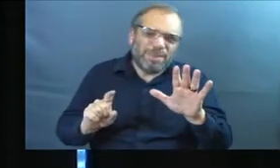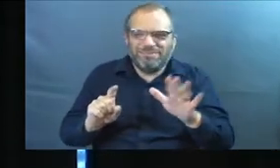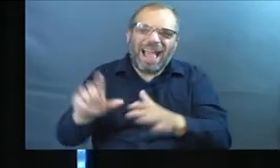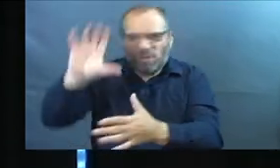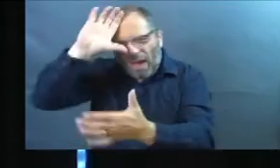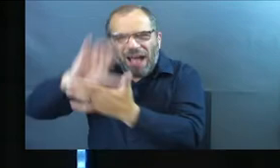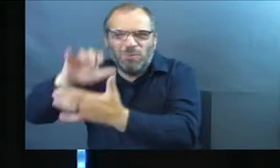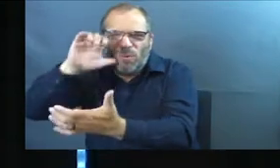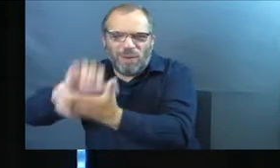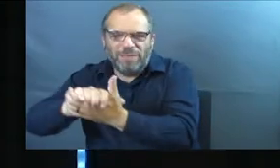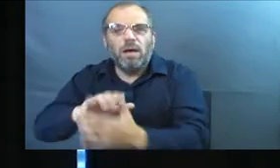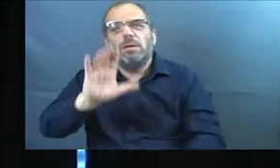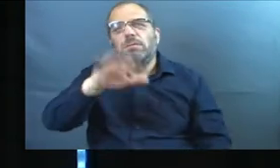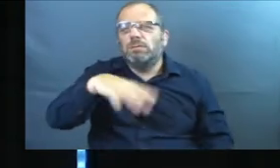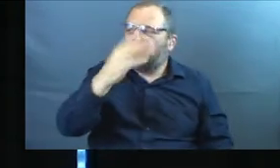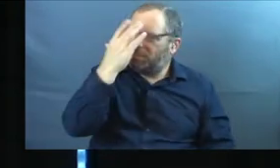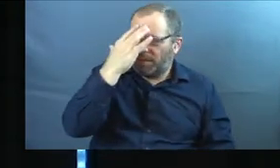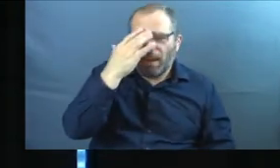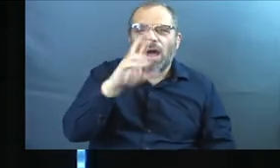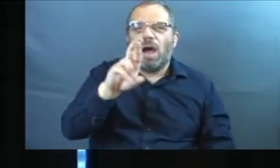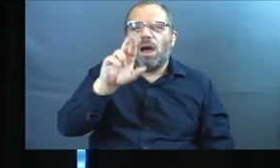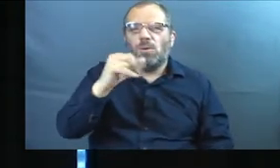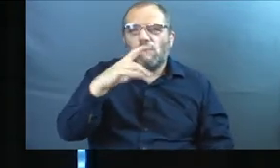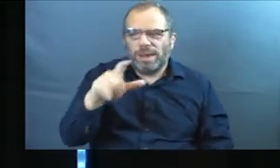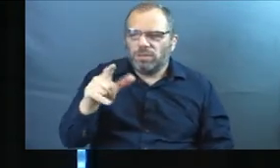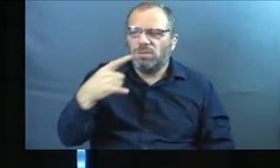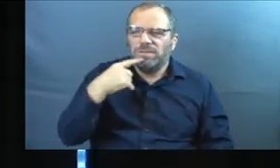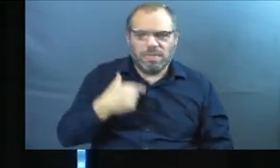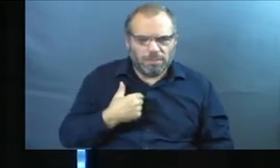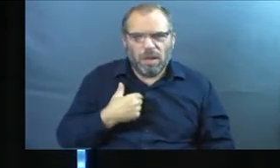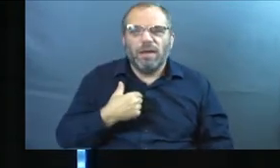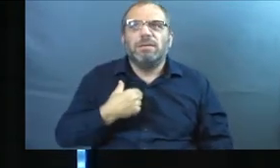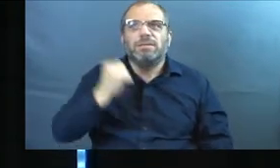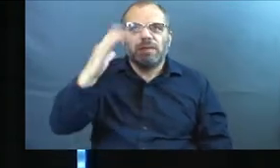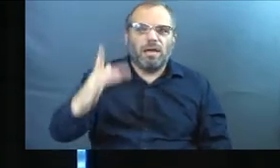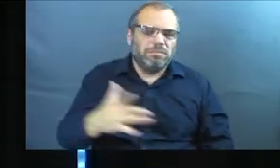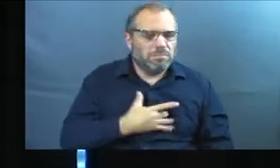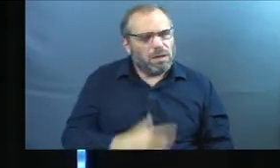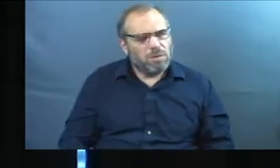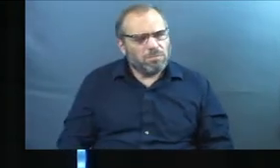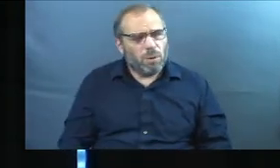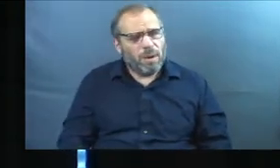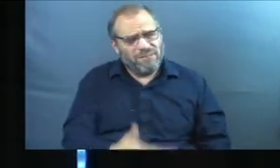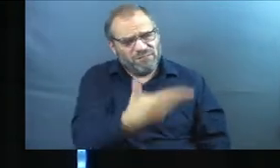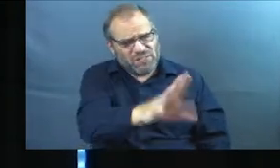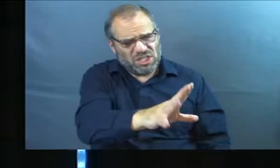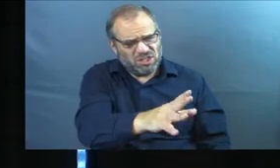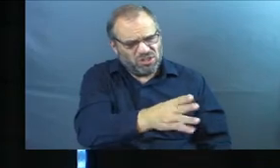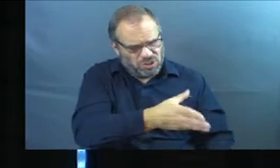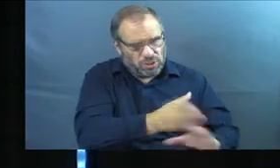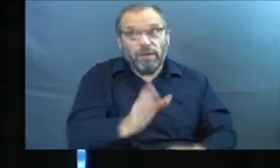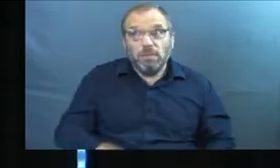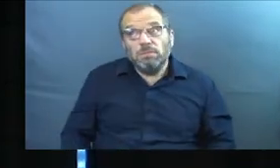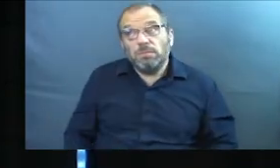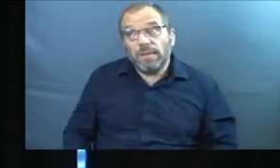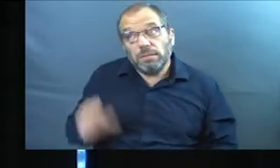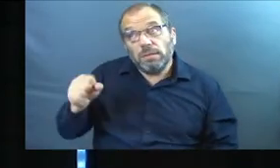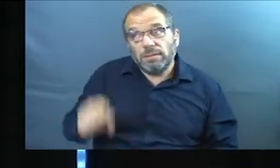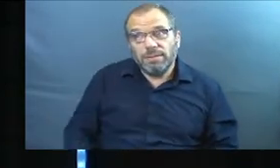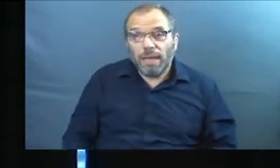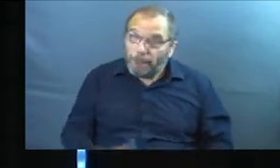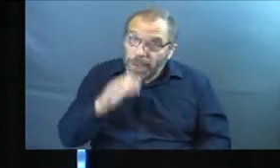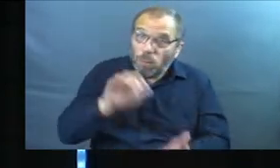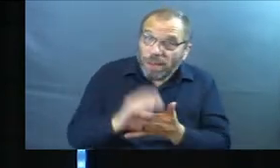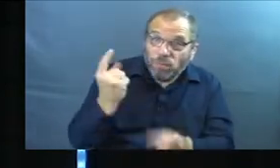fits in that, okay? I can't tell you how many times Rachel Bustos has come up and been the voice of God in my life and say, boy, you better straighten up. You know what mean? It's like, yes, ma'am. Because